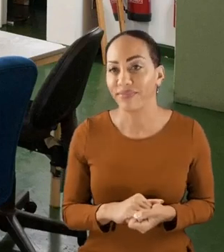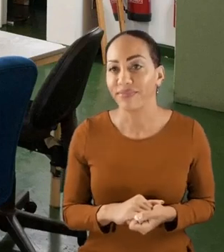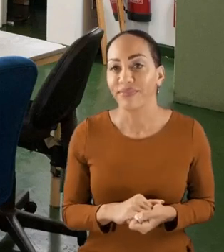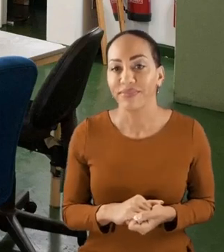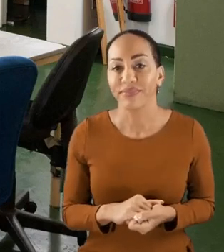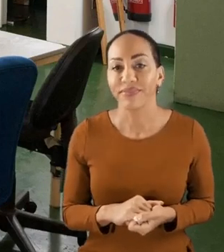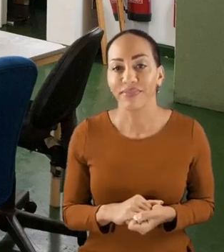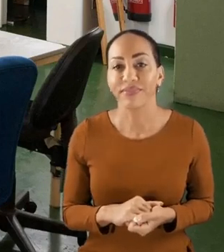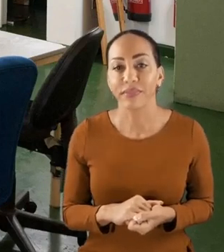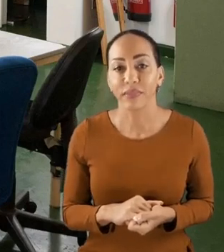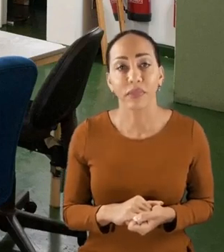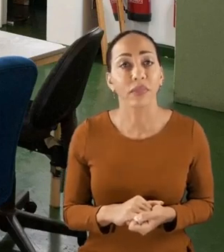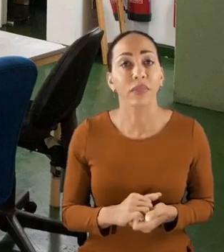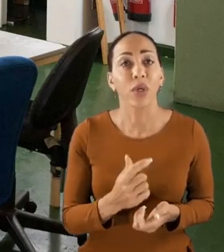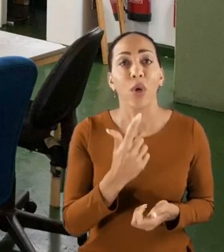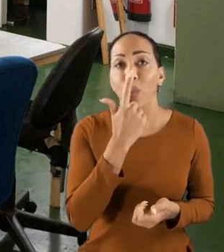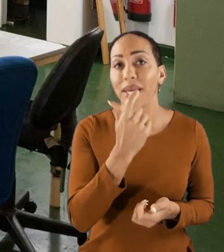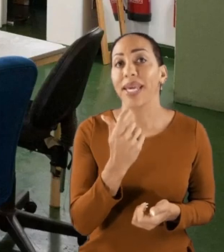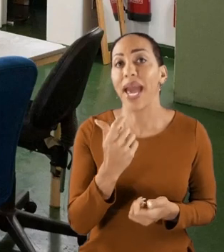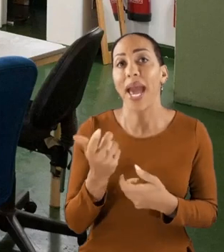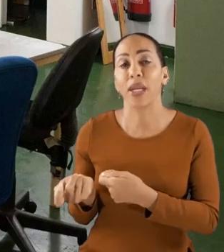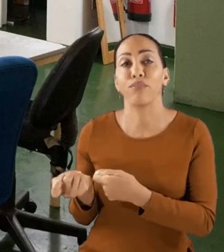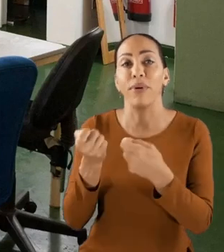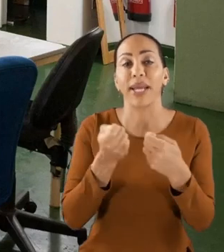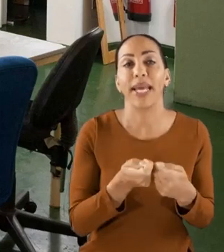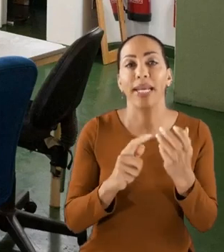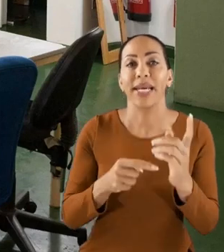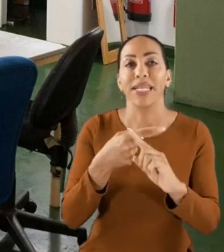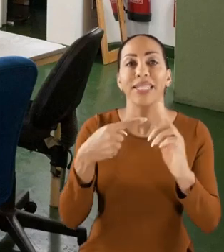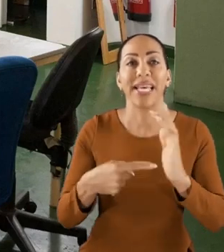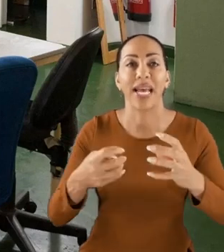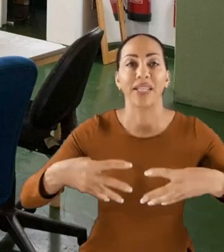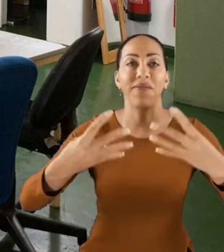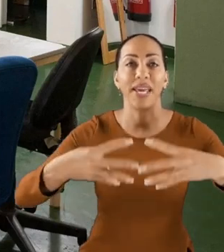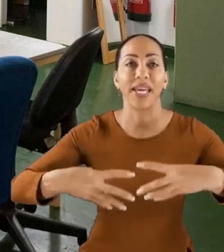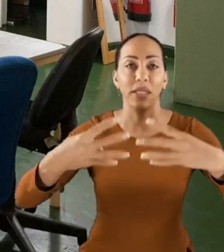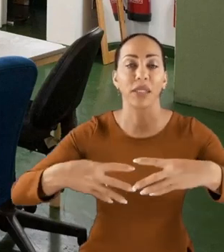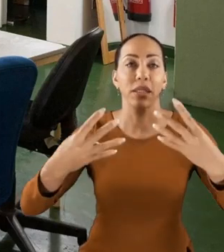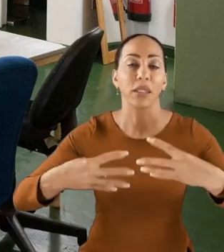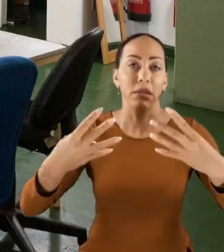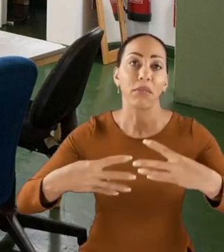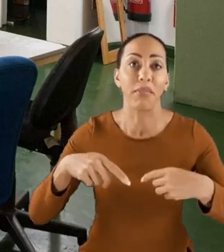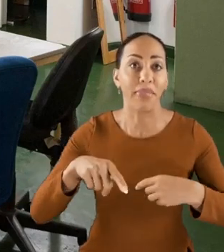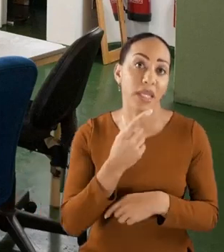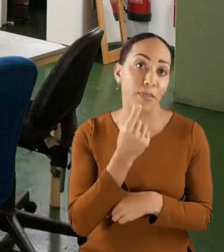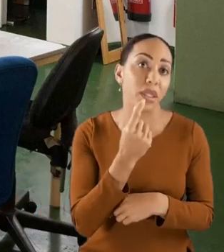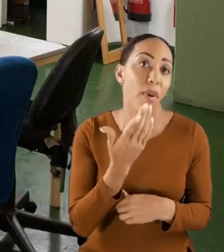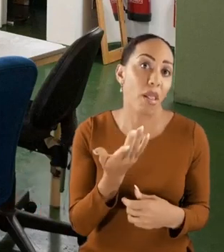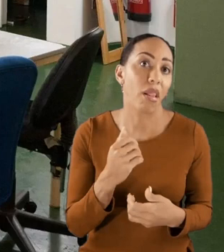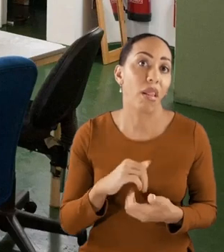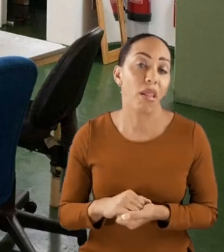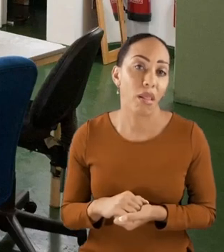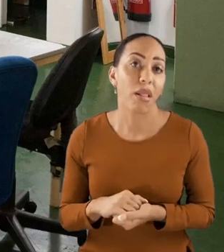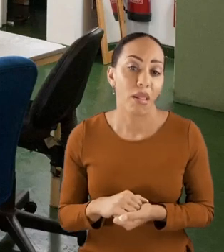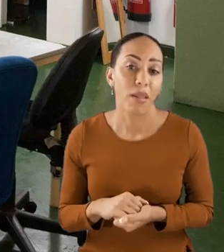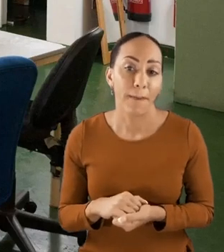We did that in one. Actually, we can bring in a text feed. People can type into chat that can come up on screen. That's quite